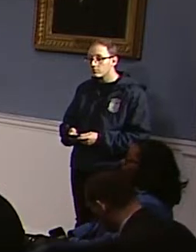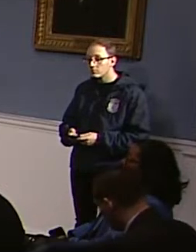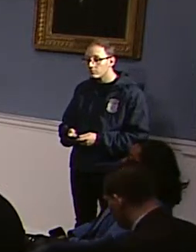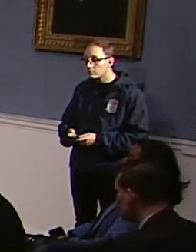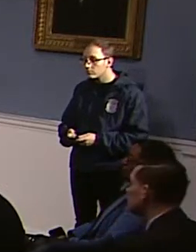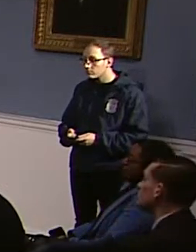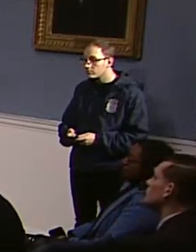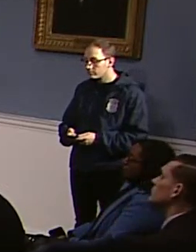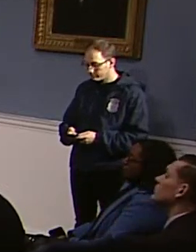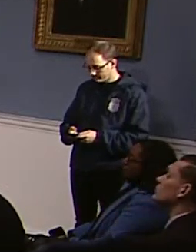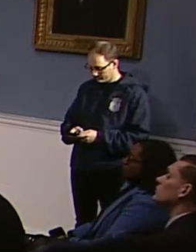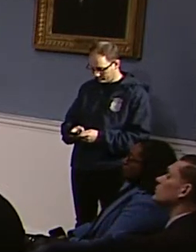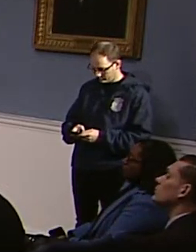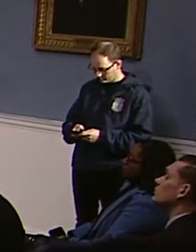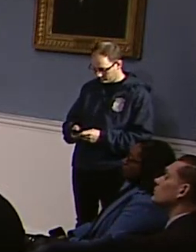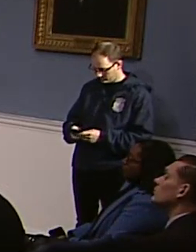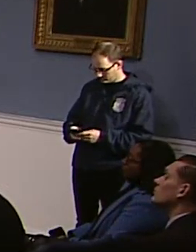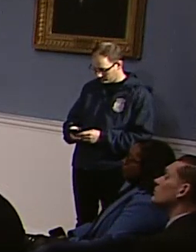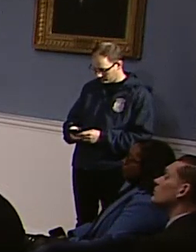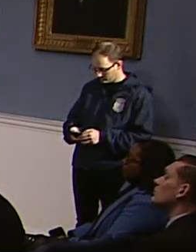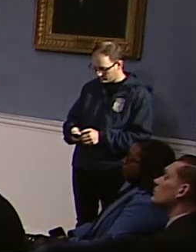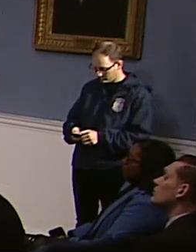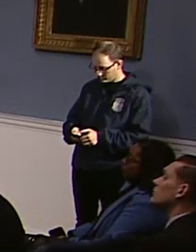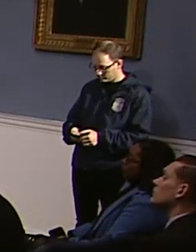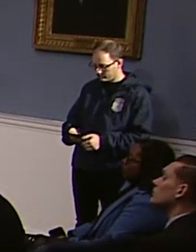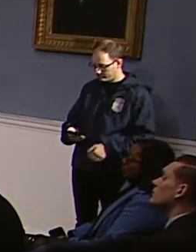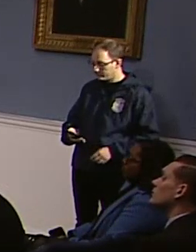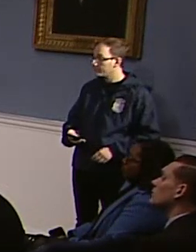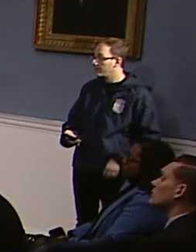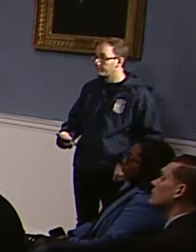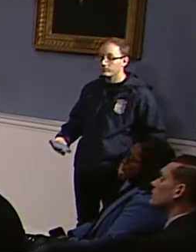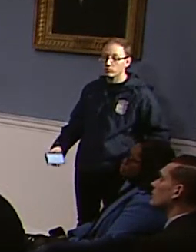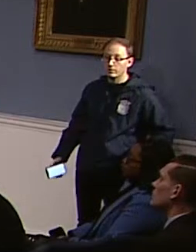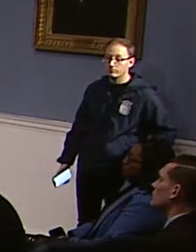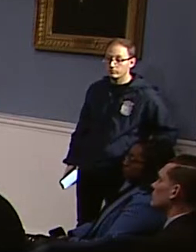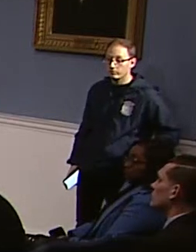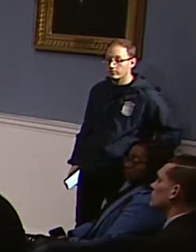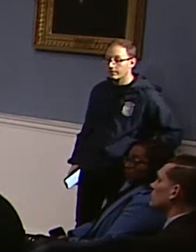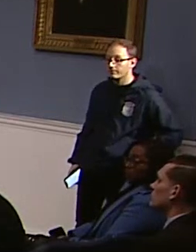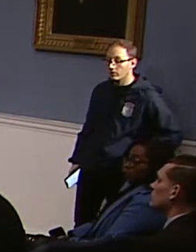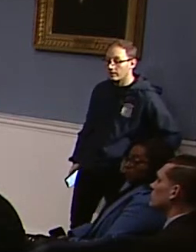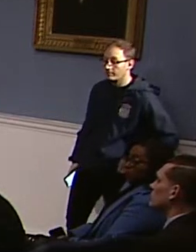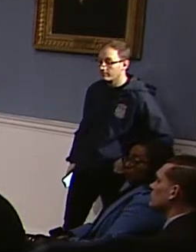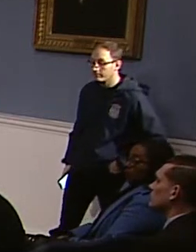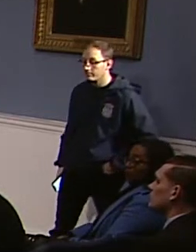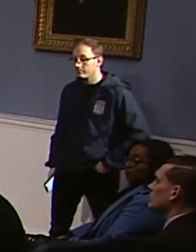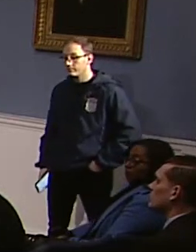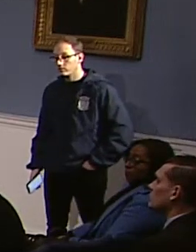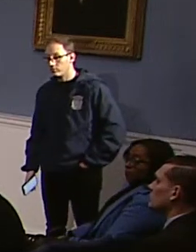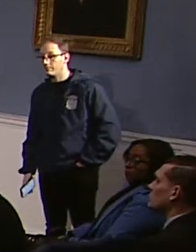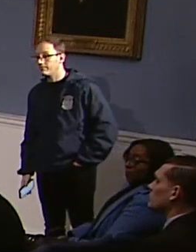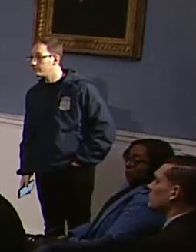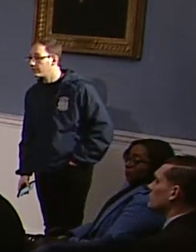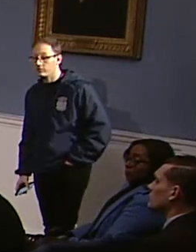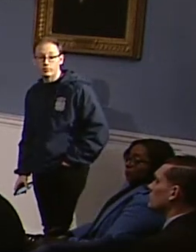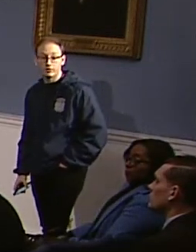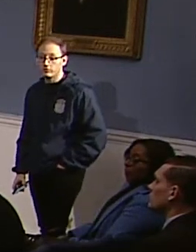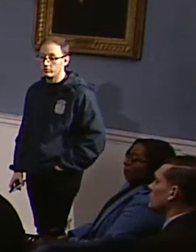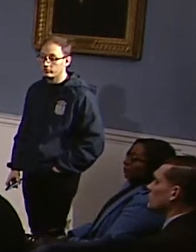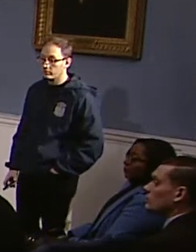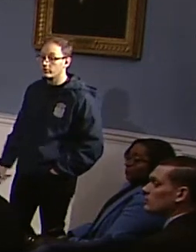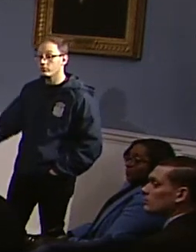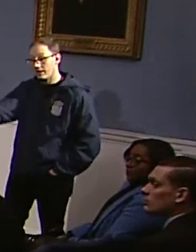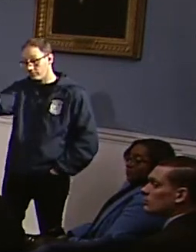Yeah, so we can follow up with you on hate crime data. Carlos, can you deal with that question? Yeah. I will take care of it. Okay, thank you.